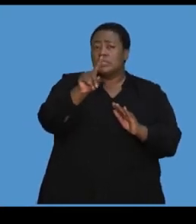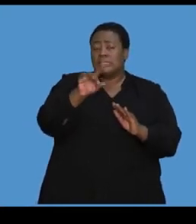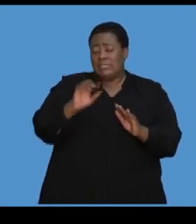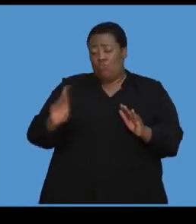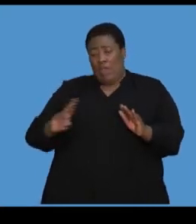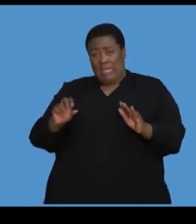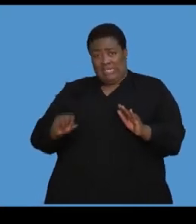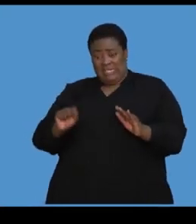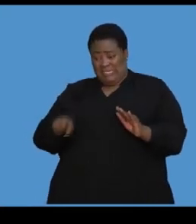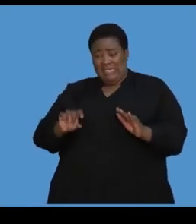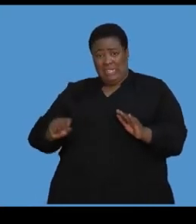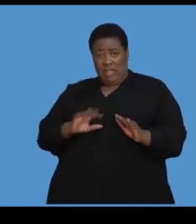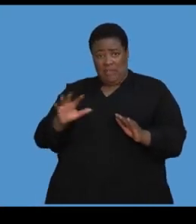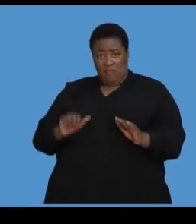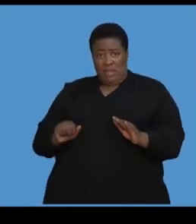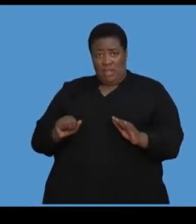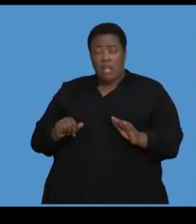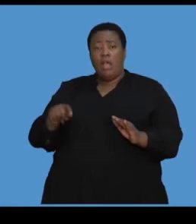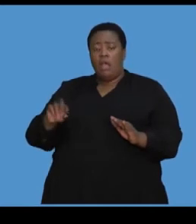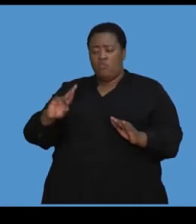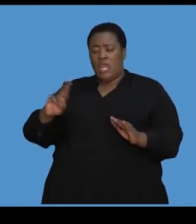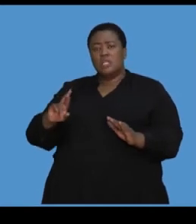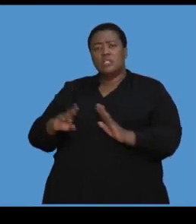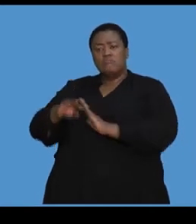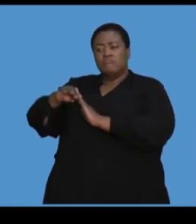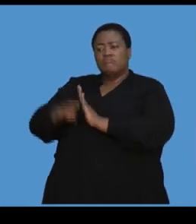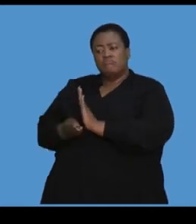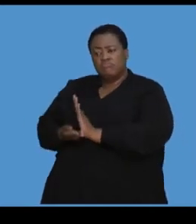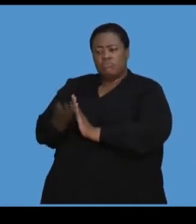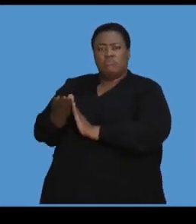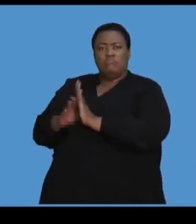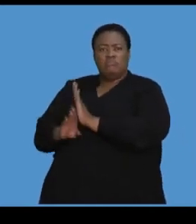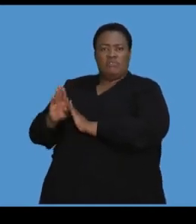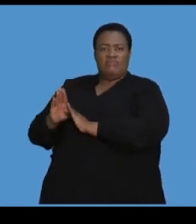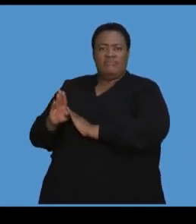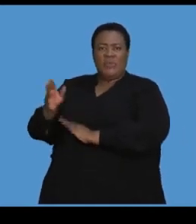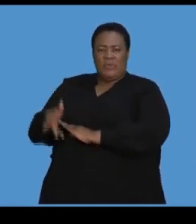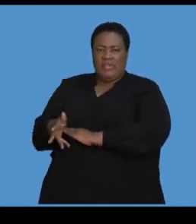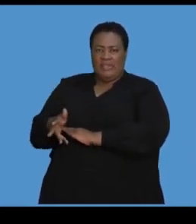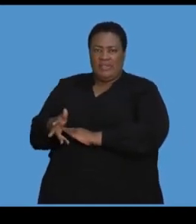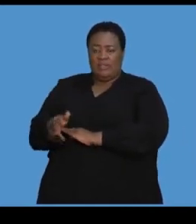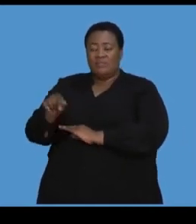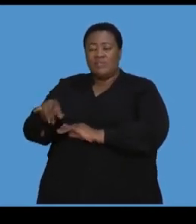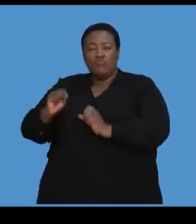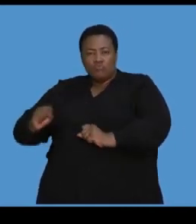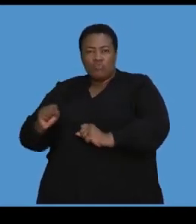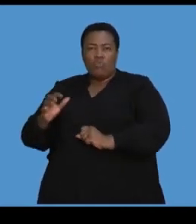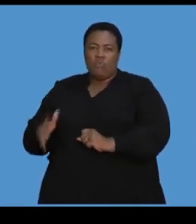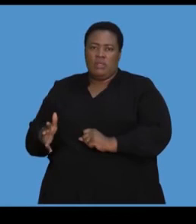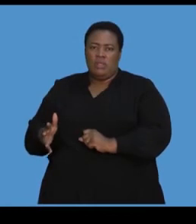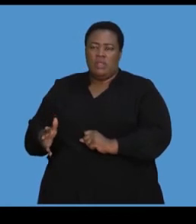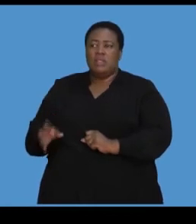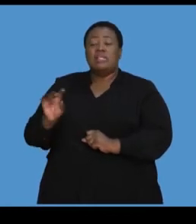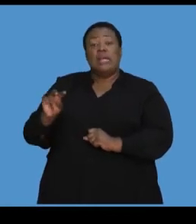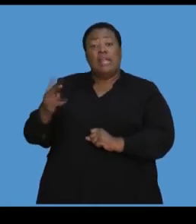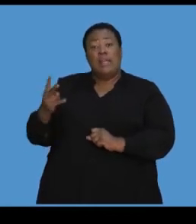it means is the value of the rand is appreciating there. So the rand is gaining against